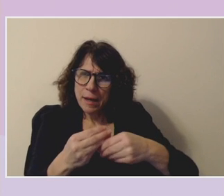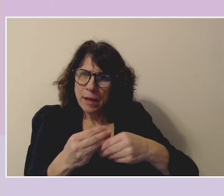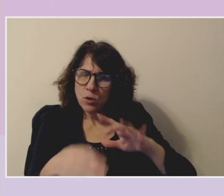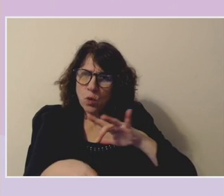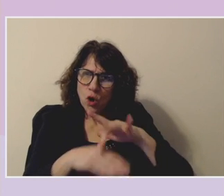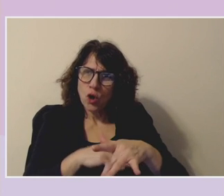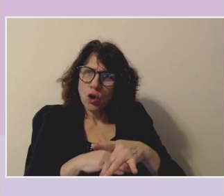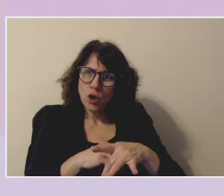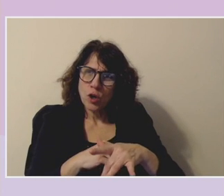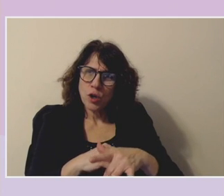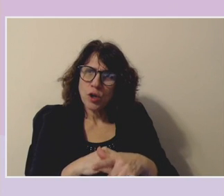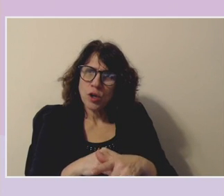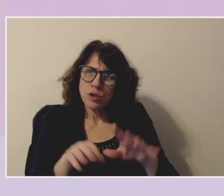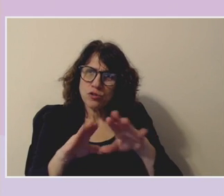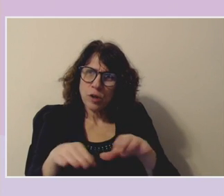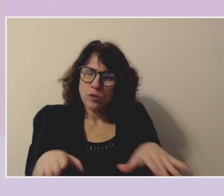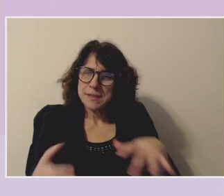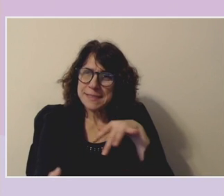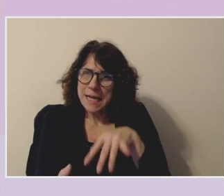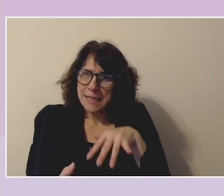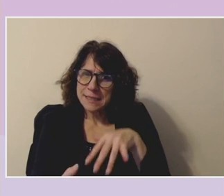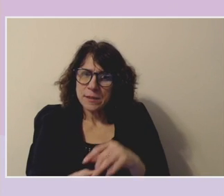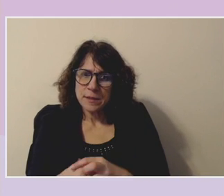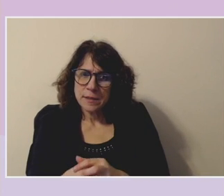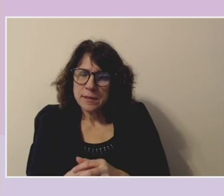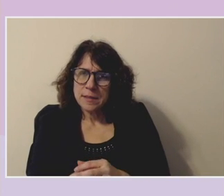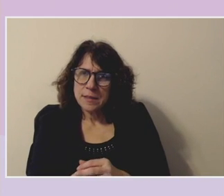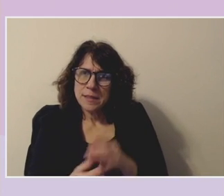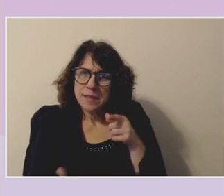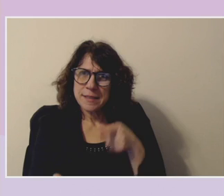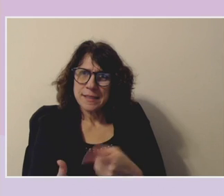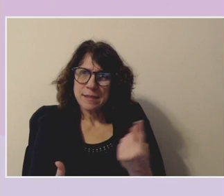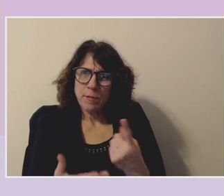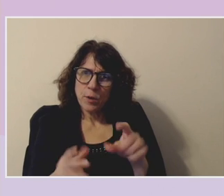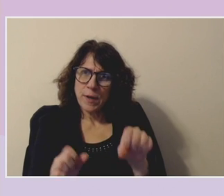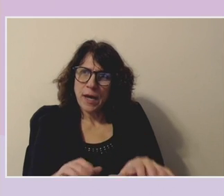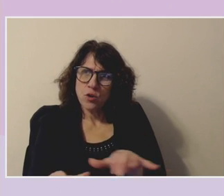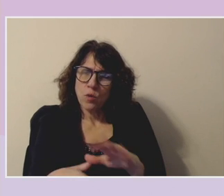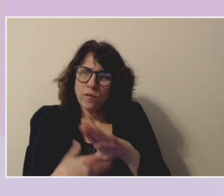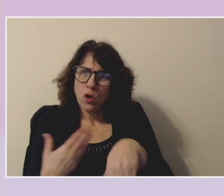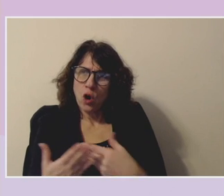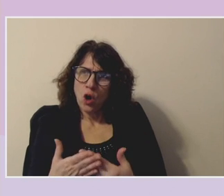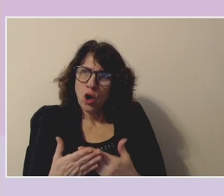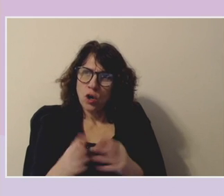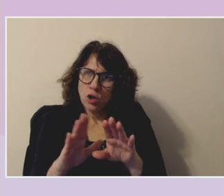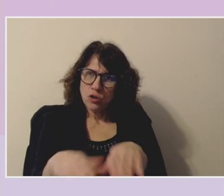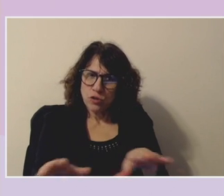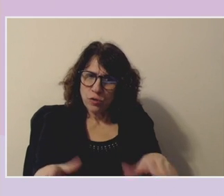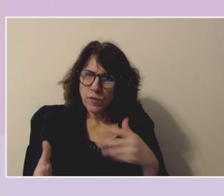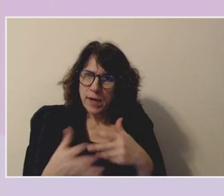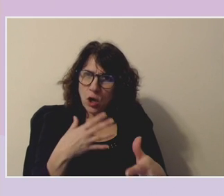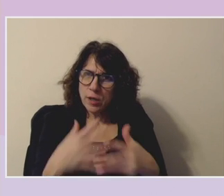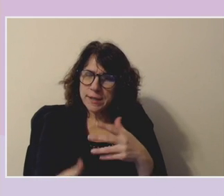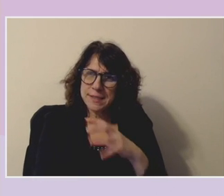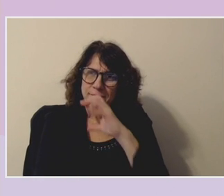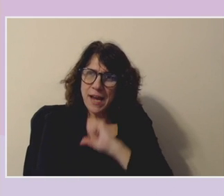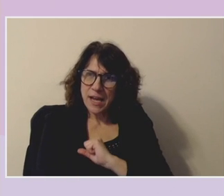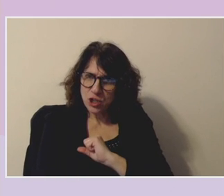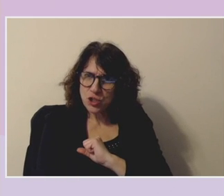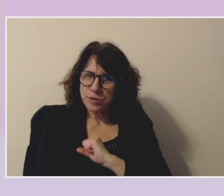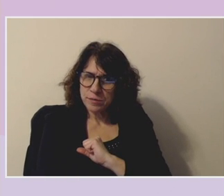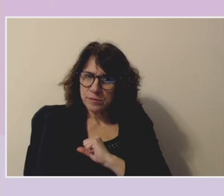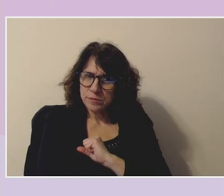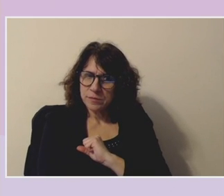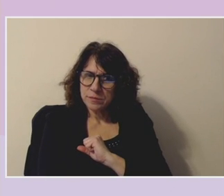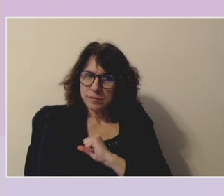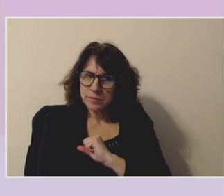childhood settings? And then is this something we can do for all children, regardless of age? So Kima, do you mind going